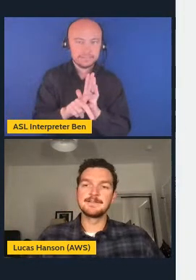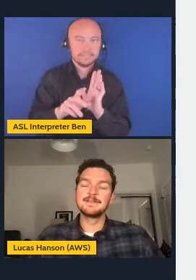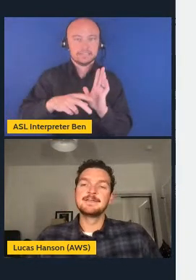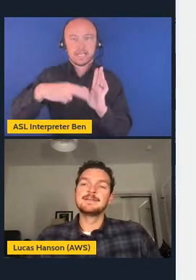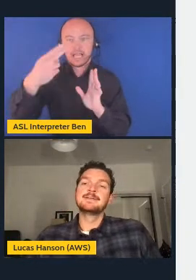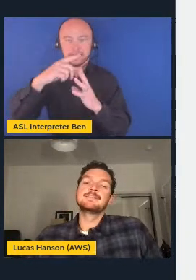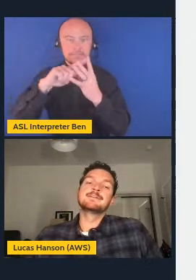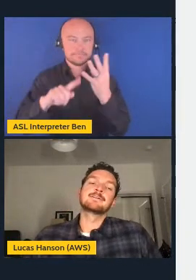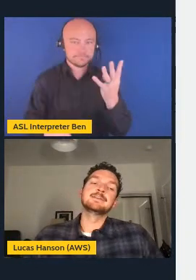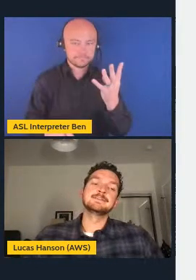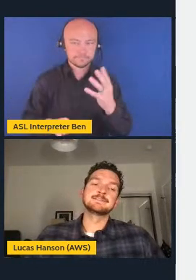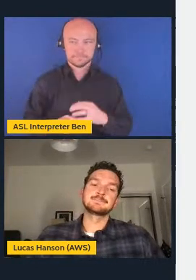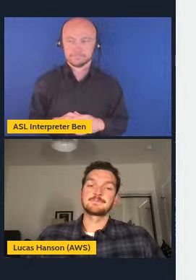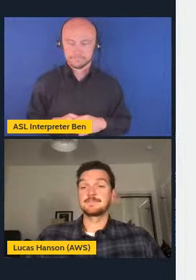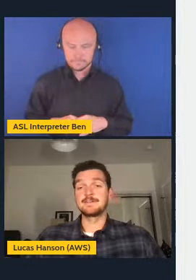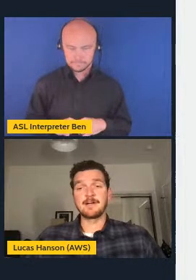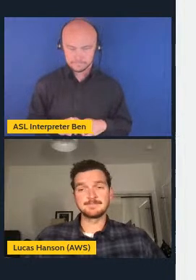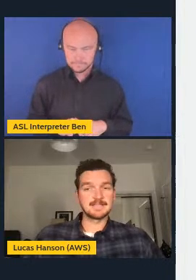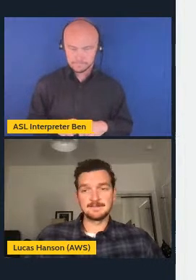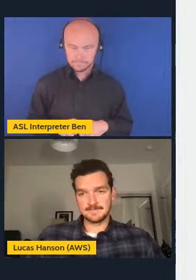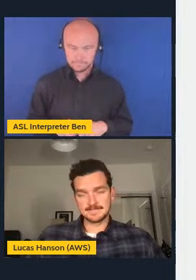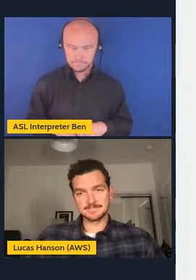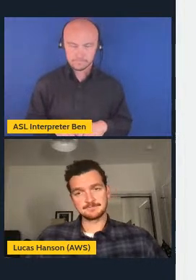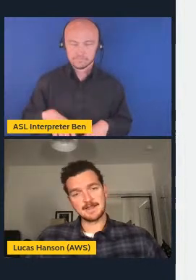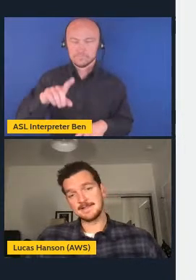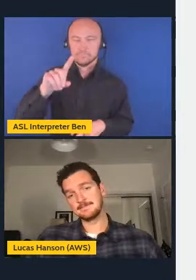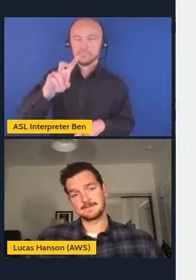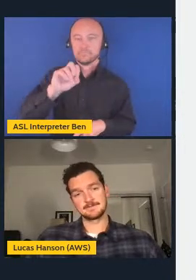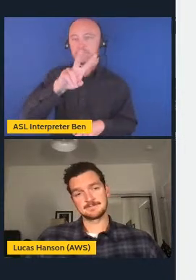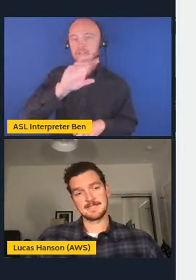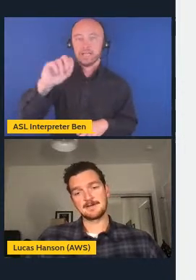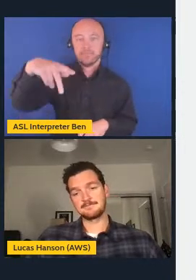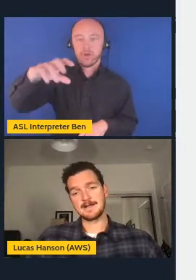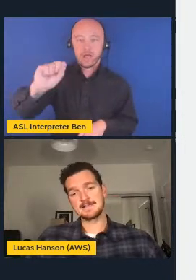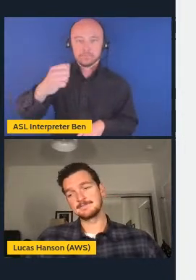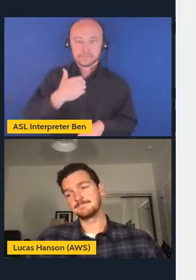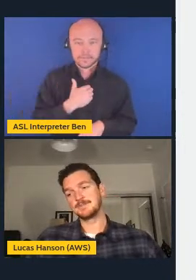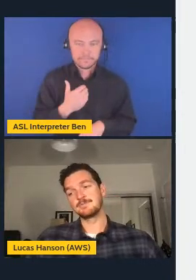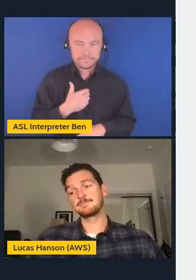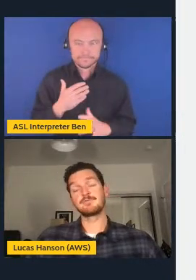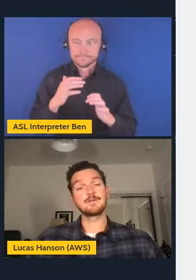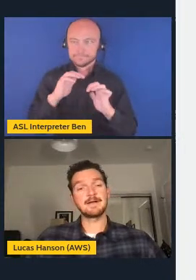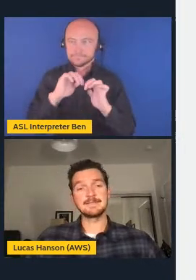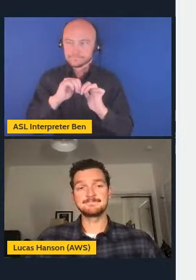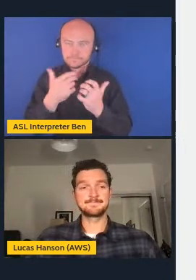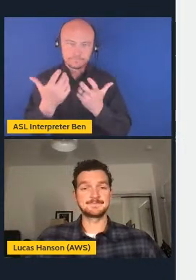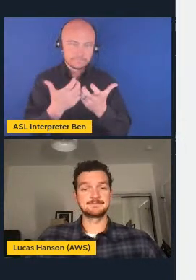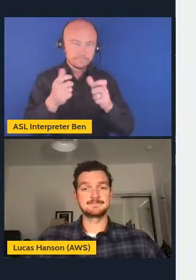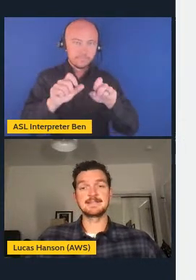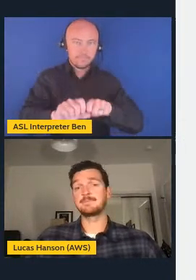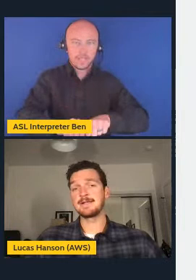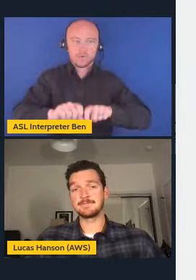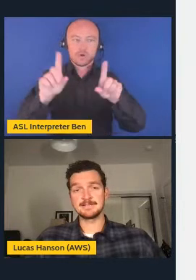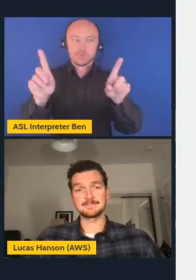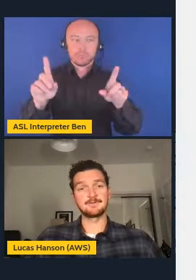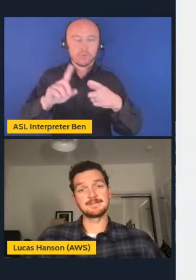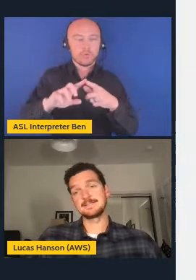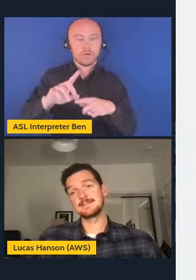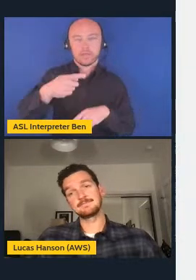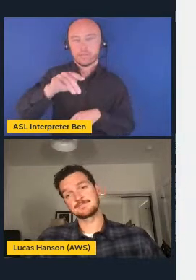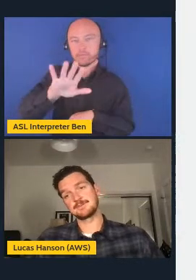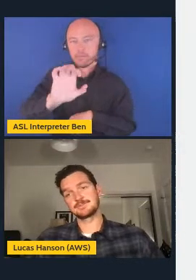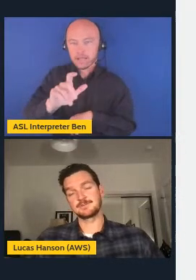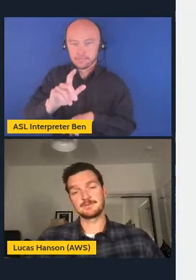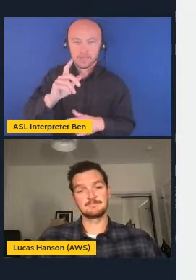cetera. There is sort of the DevOps side of things, right? There's how do I, deploy my data pipelines and all my